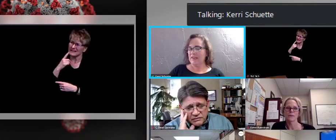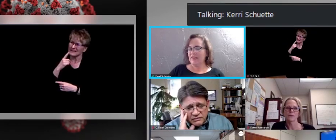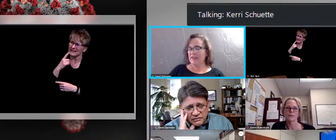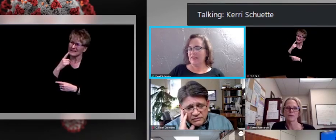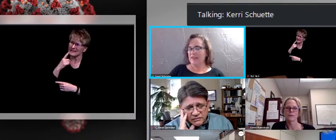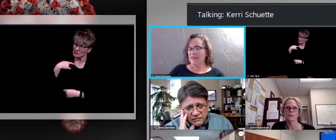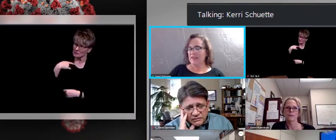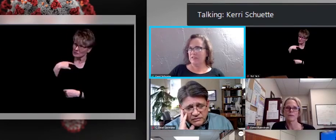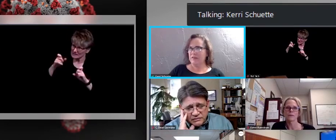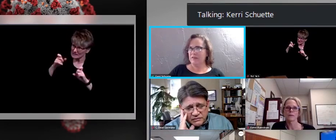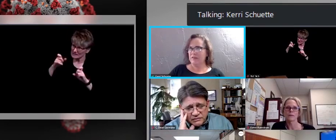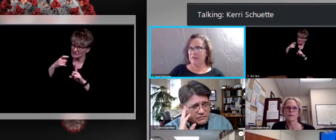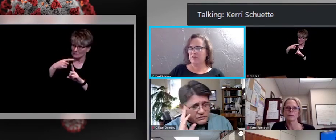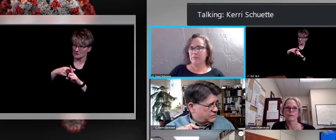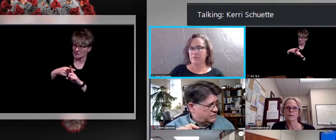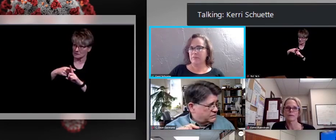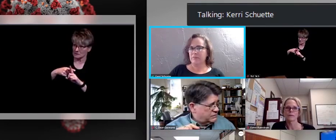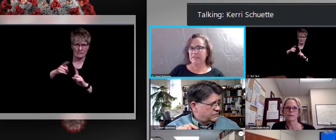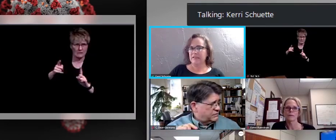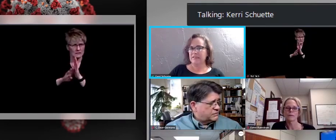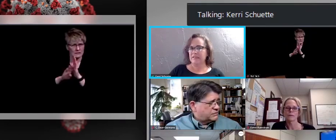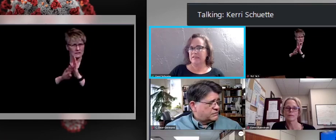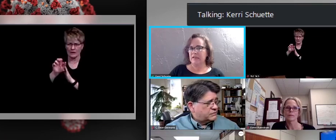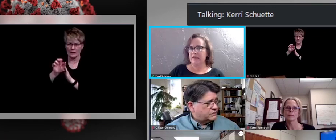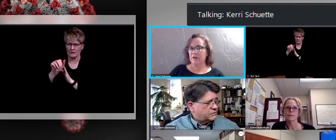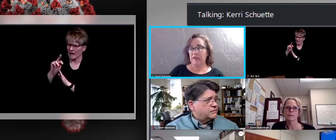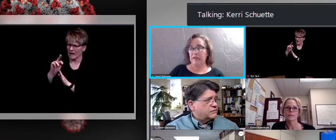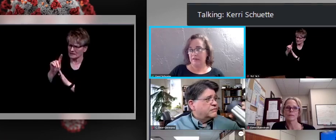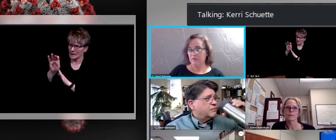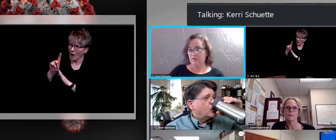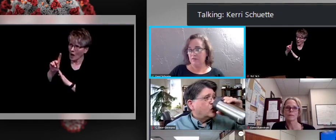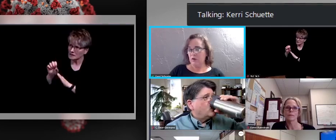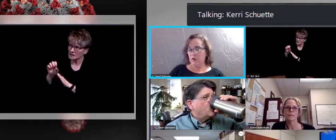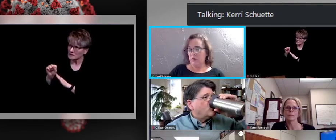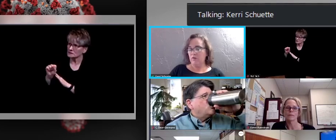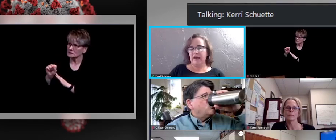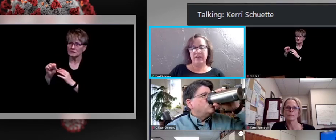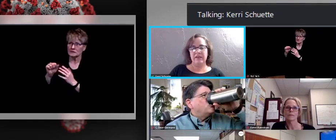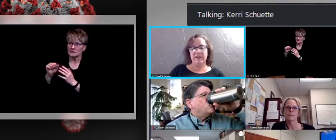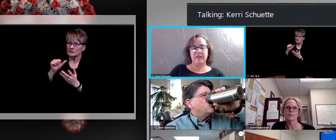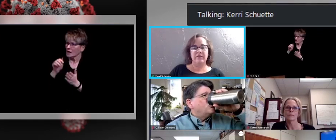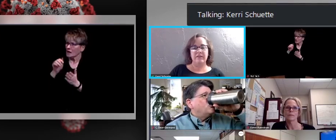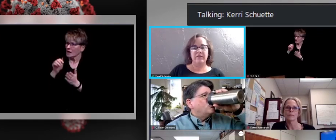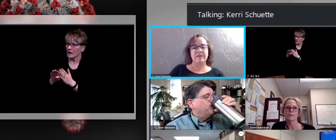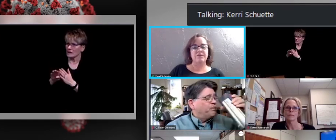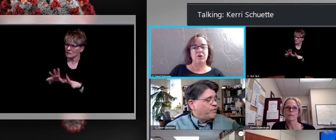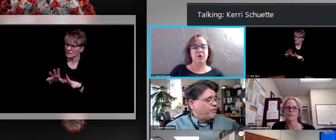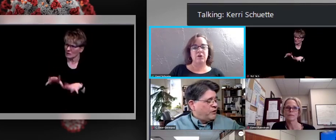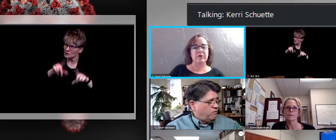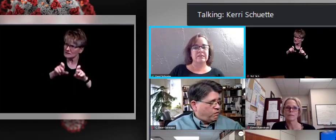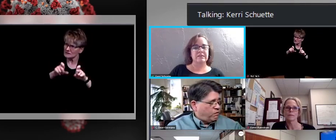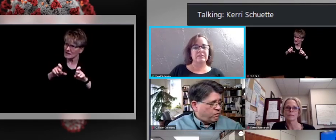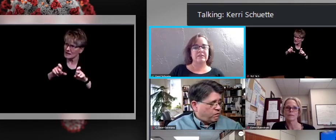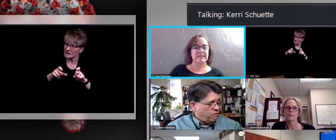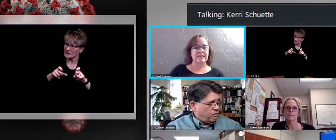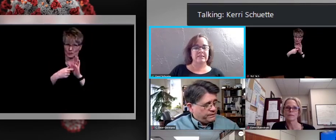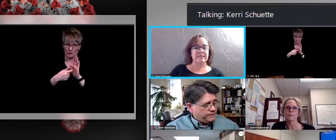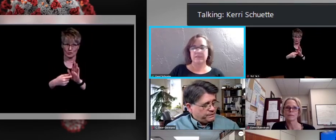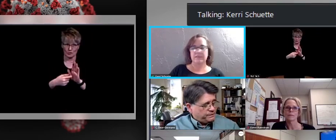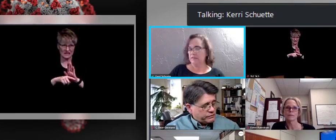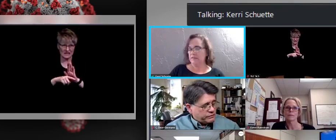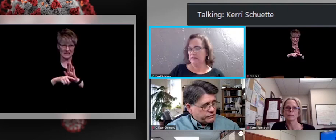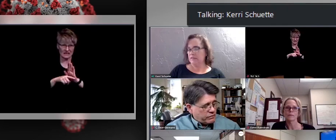develop antibodies, I assume that means they took an antibody test and it came out negative. Would that mean that it was a false positive